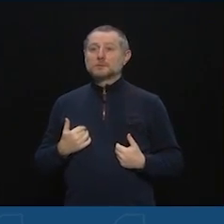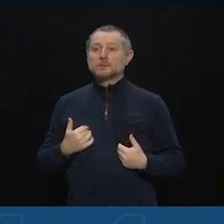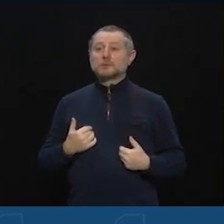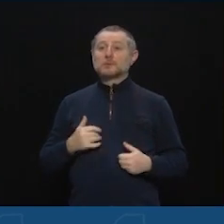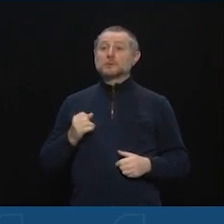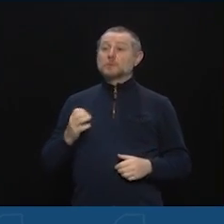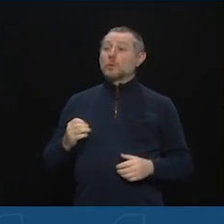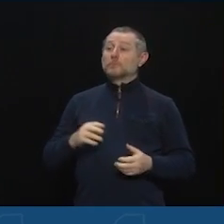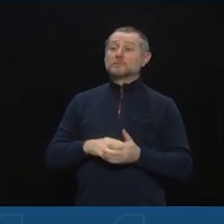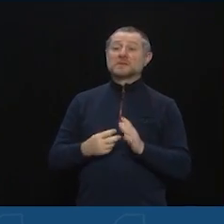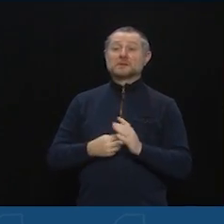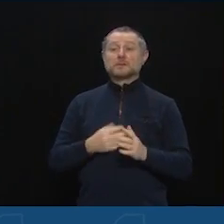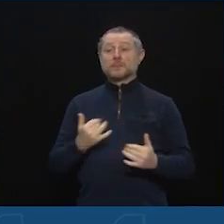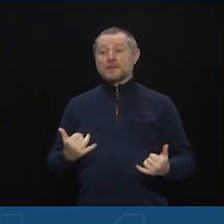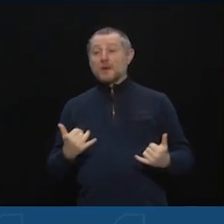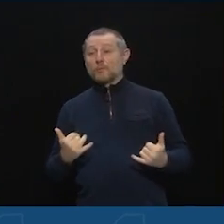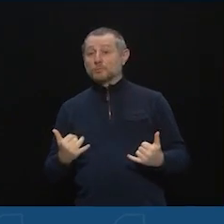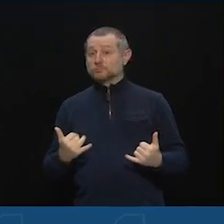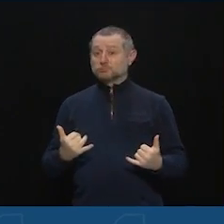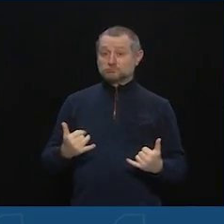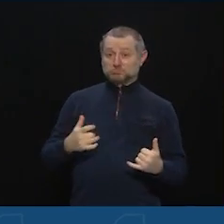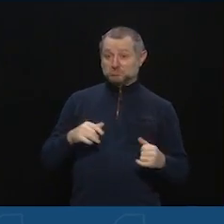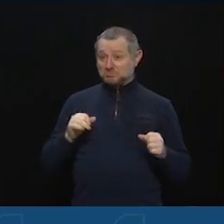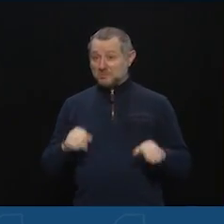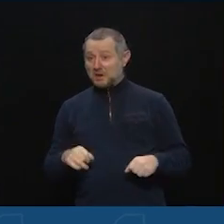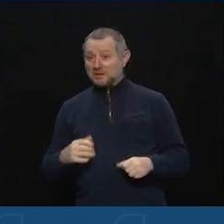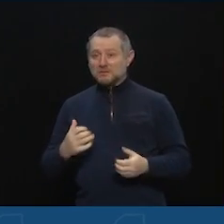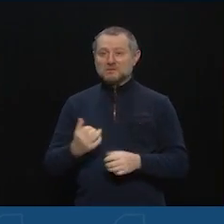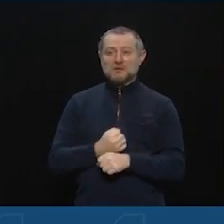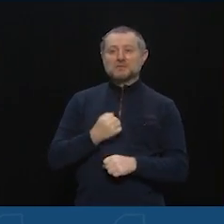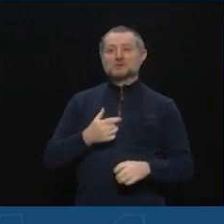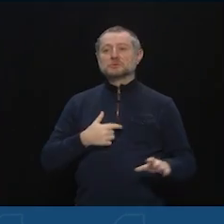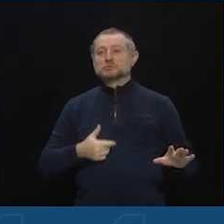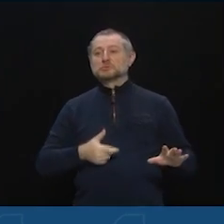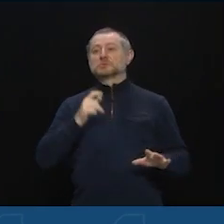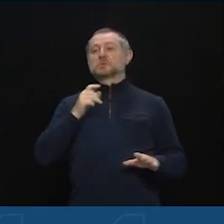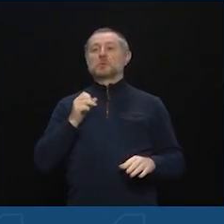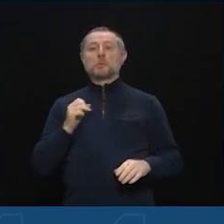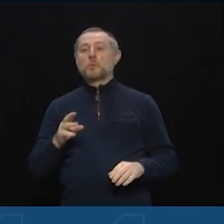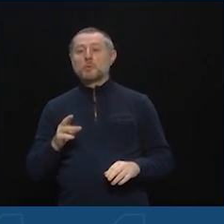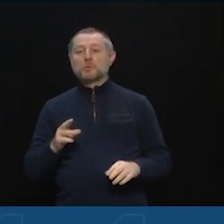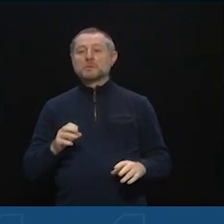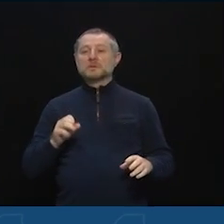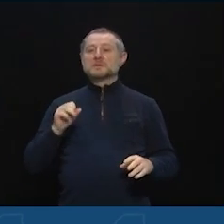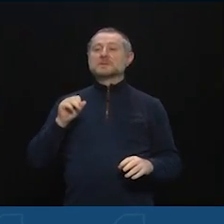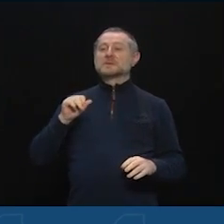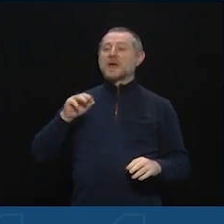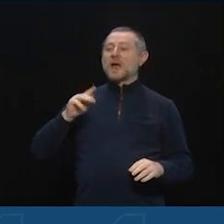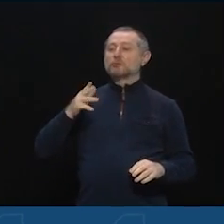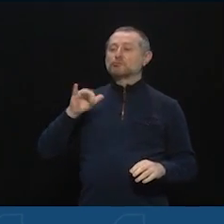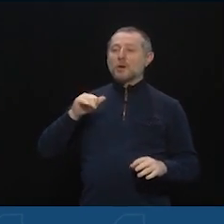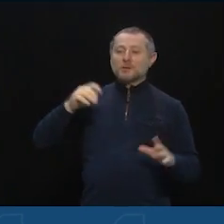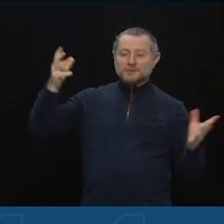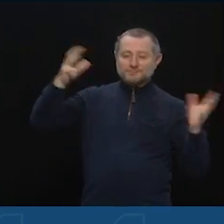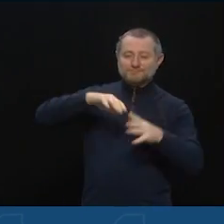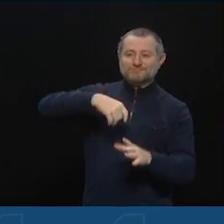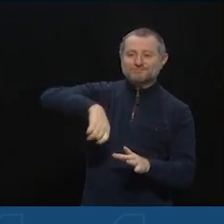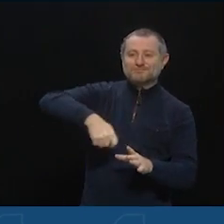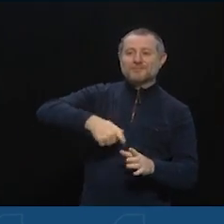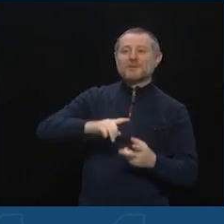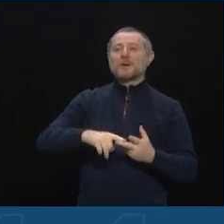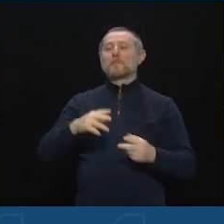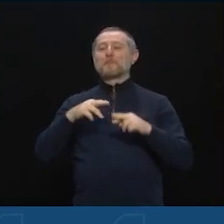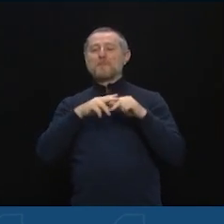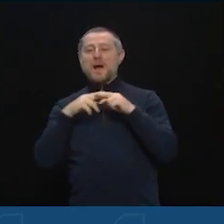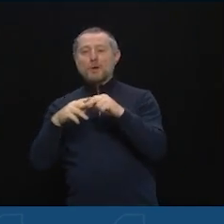ability to get a cocktail or some sangria or a frozen margarita from our local small business,